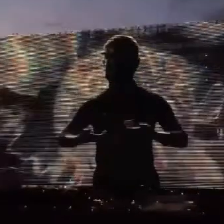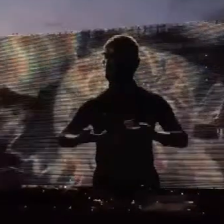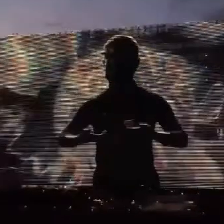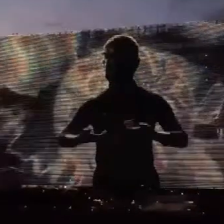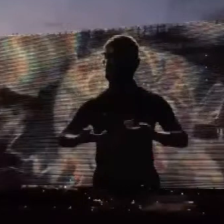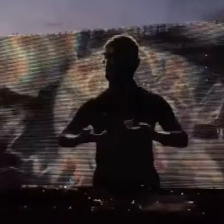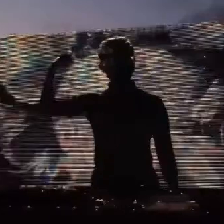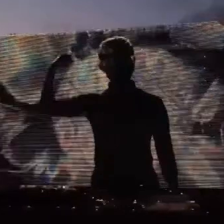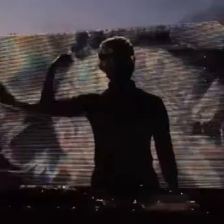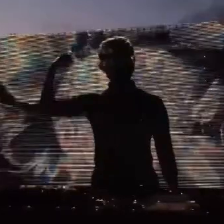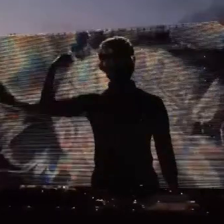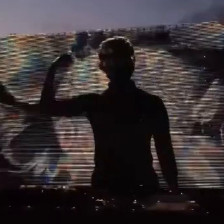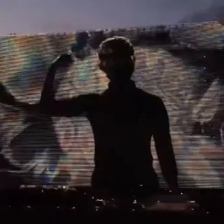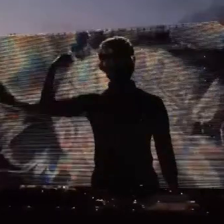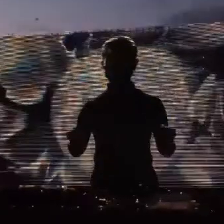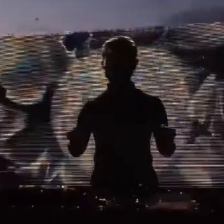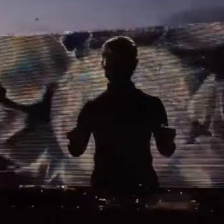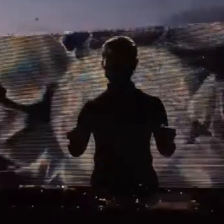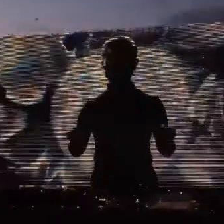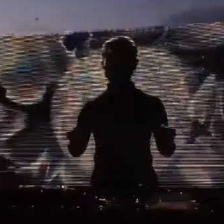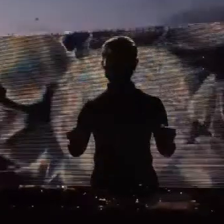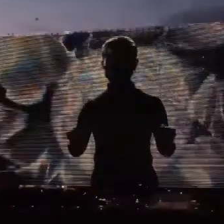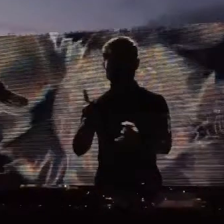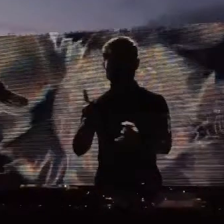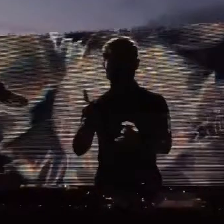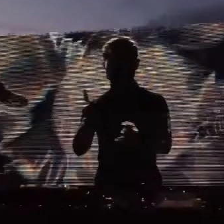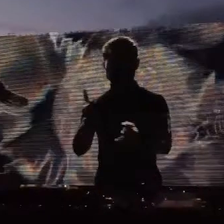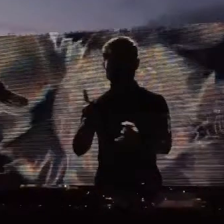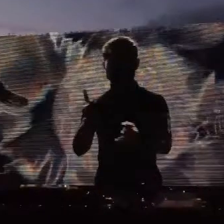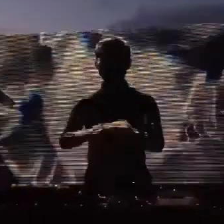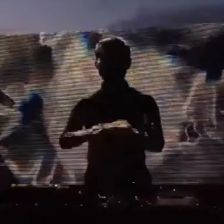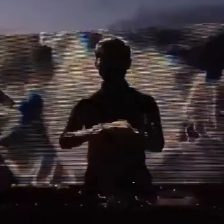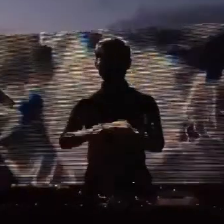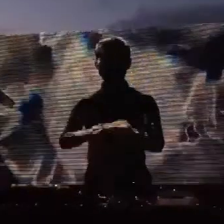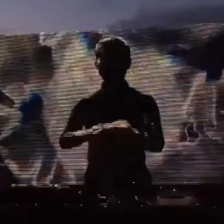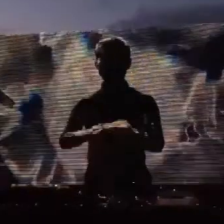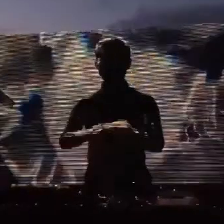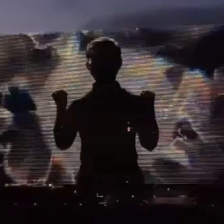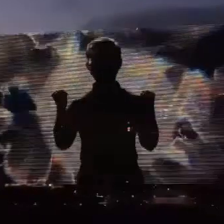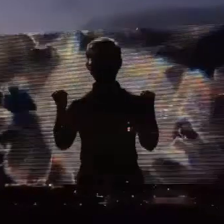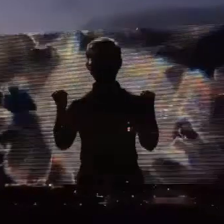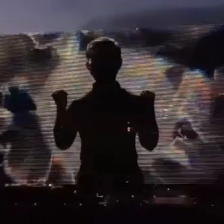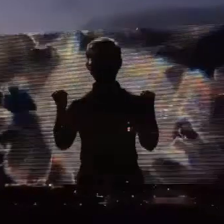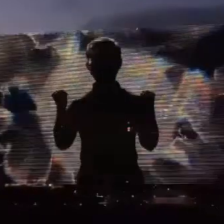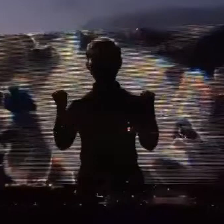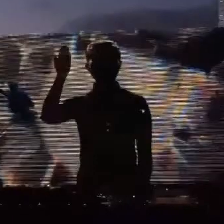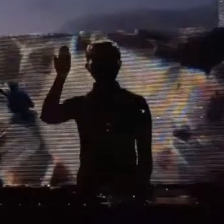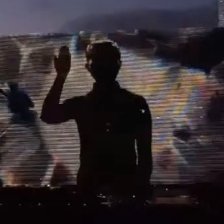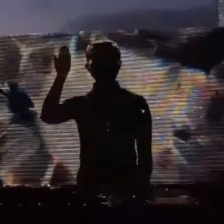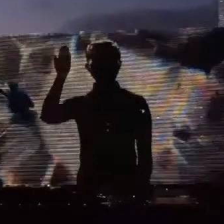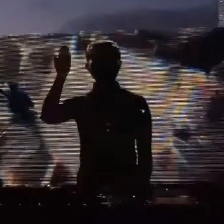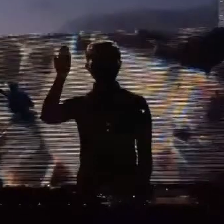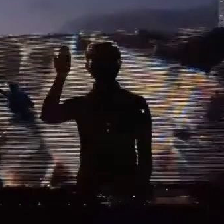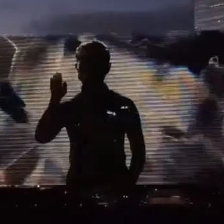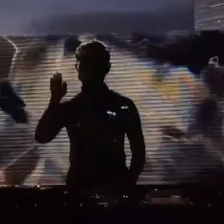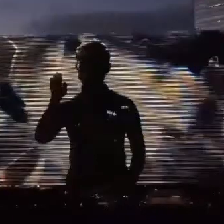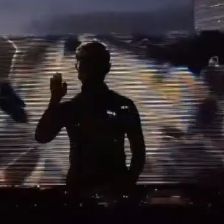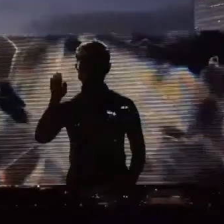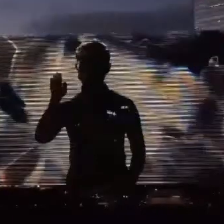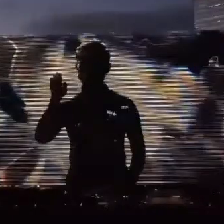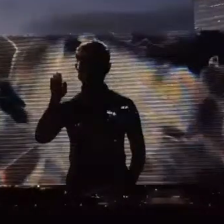Taj, which was being instrumental in bringing moving image to the Hong